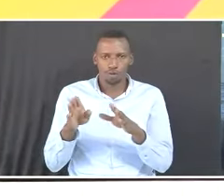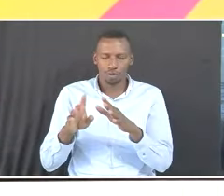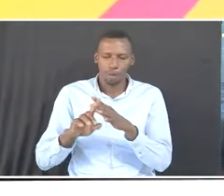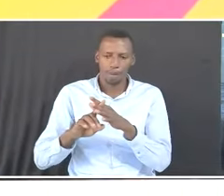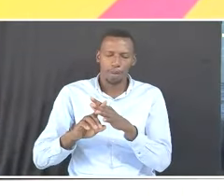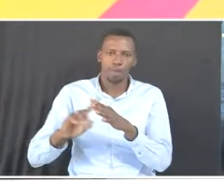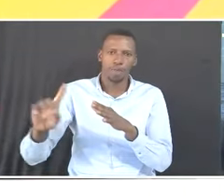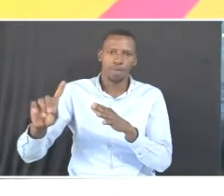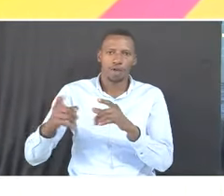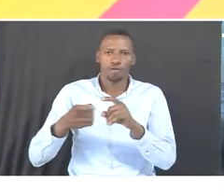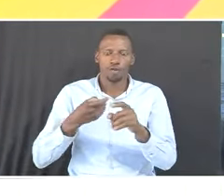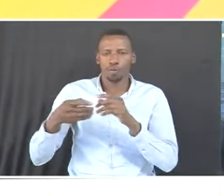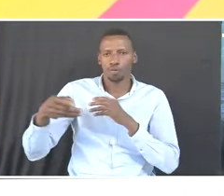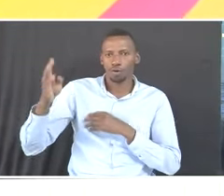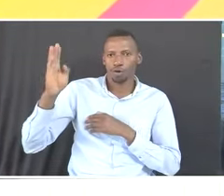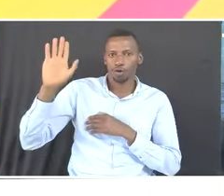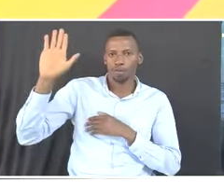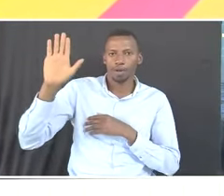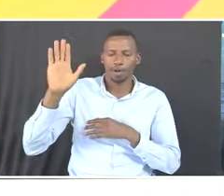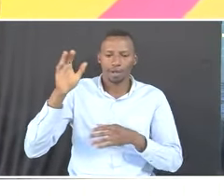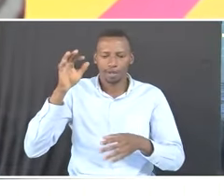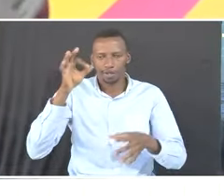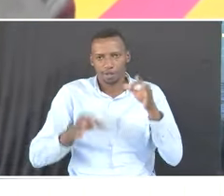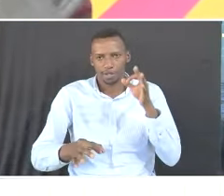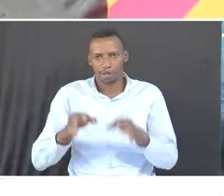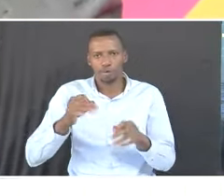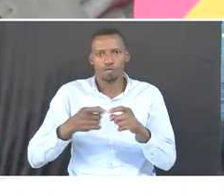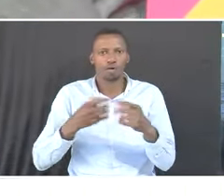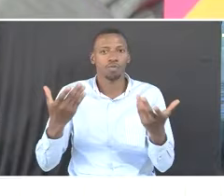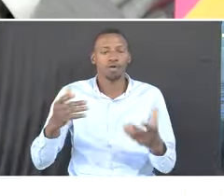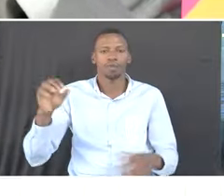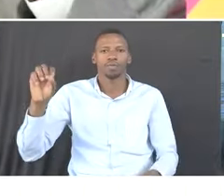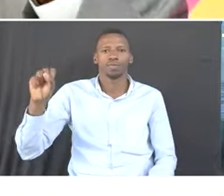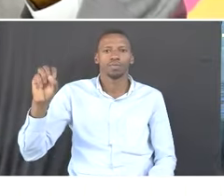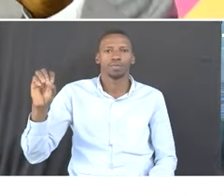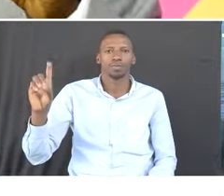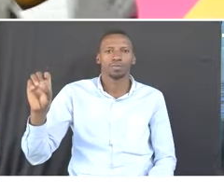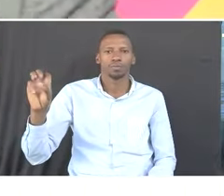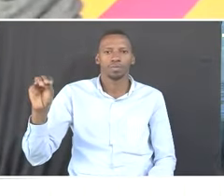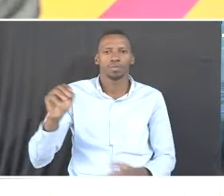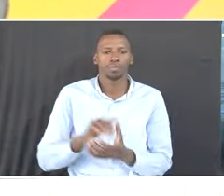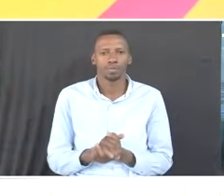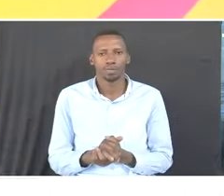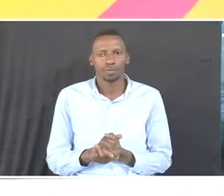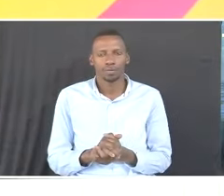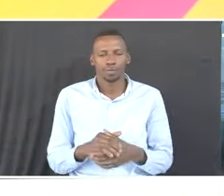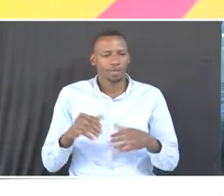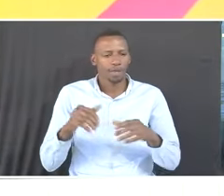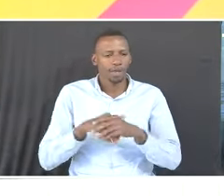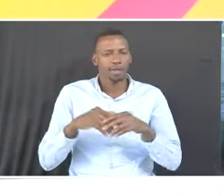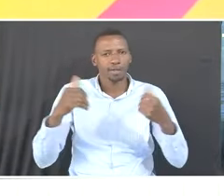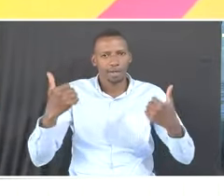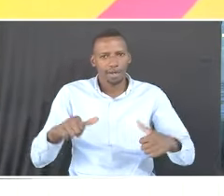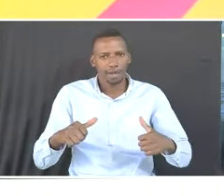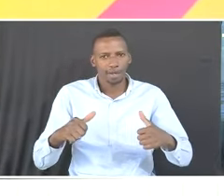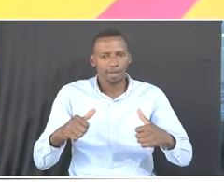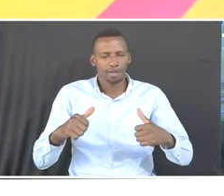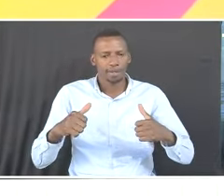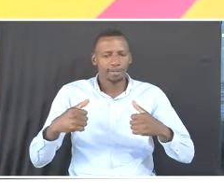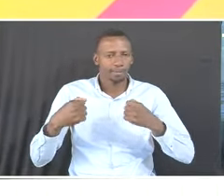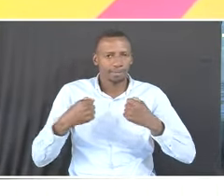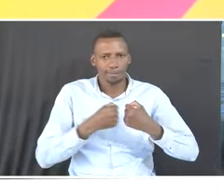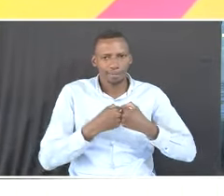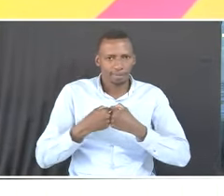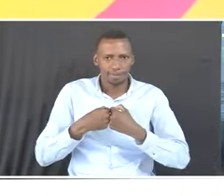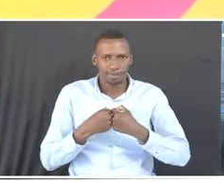judgment on Sodom, dear saints. In any crisis, where there is a fight between